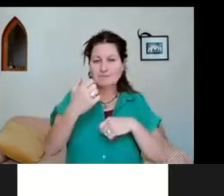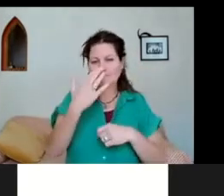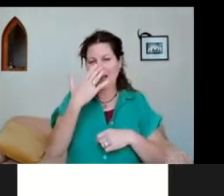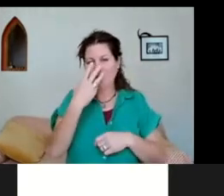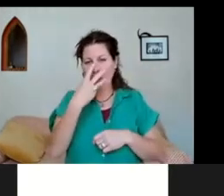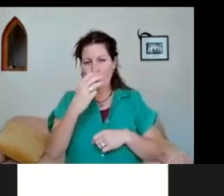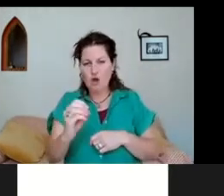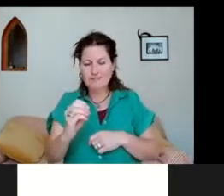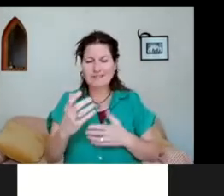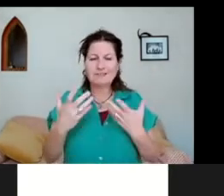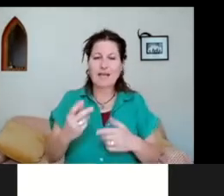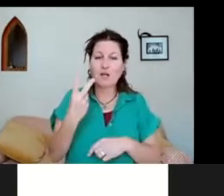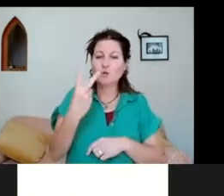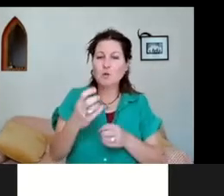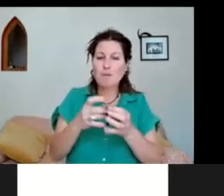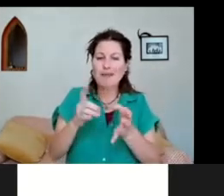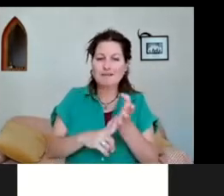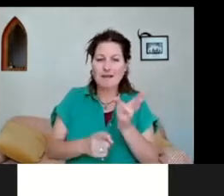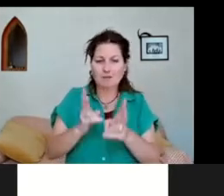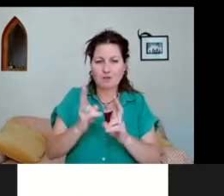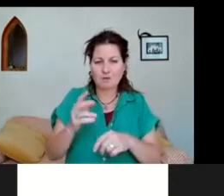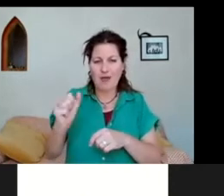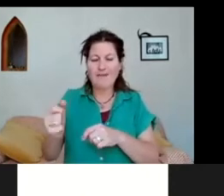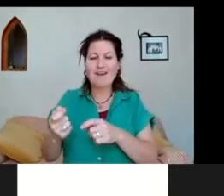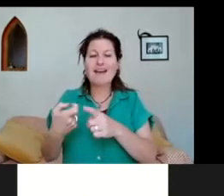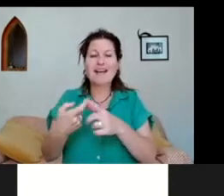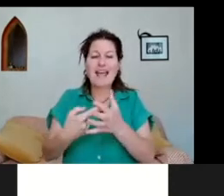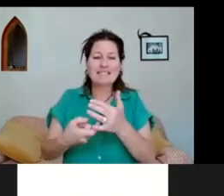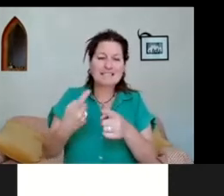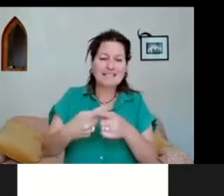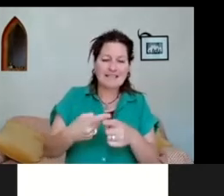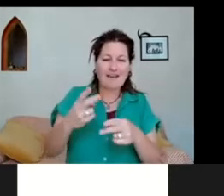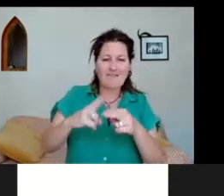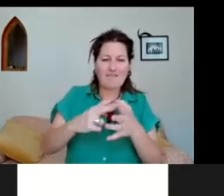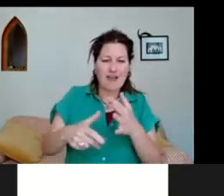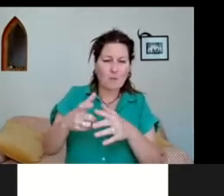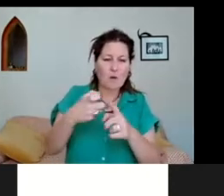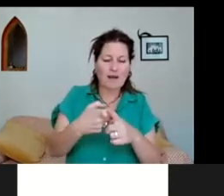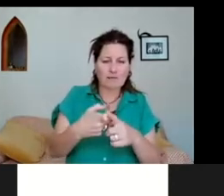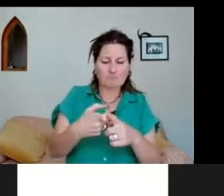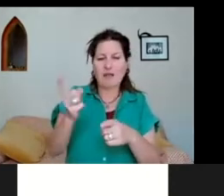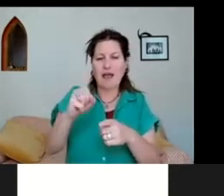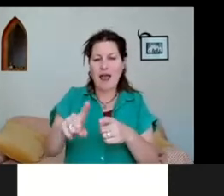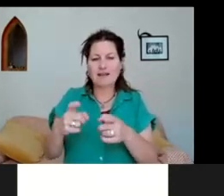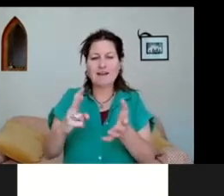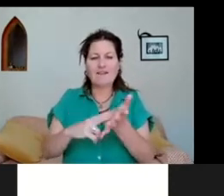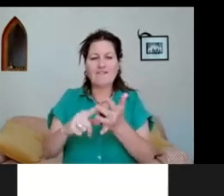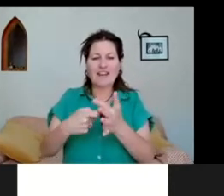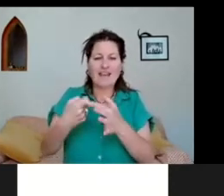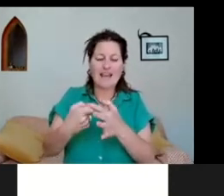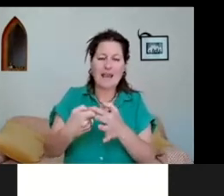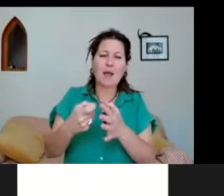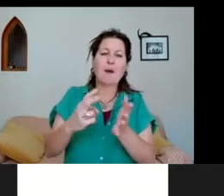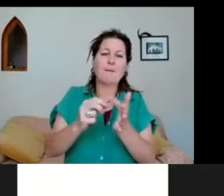BSL interpreters. We have Katie and Vicky that are spotlighted. And we also have a